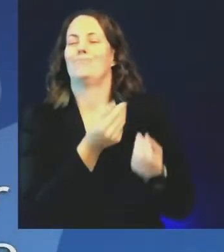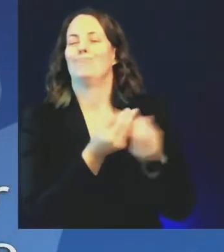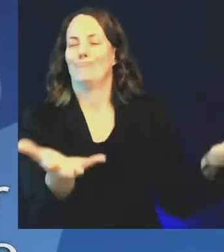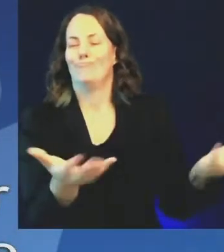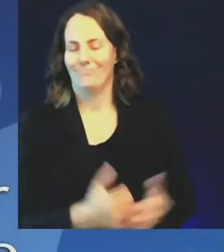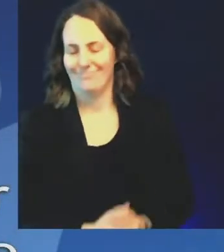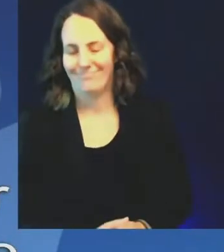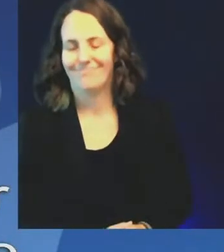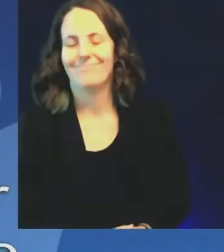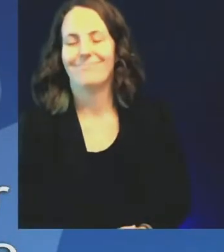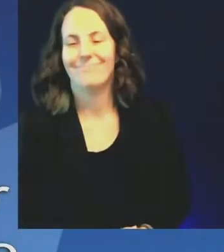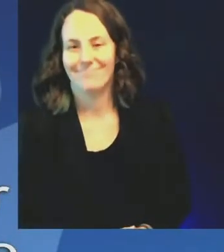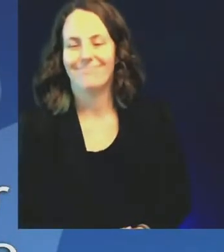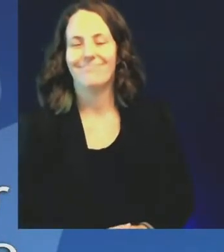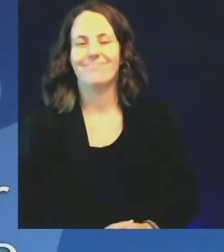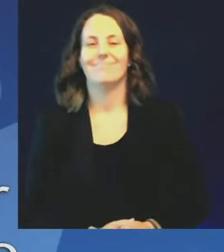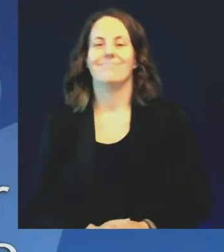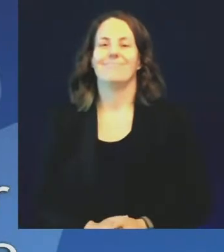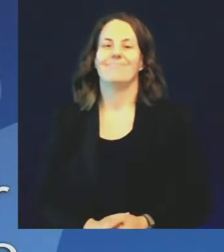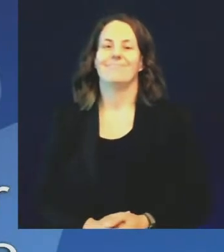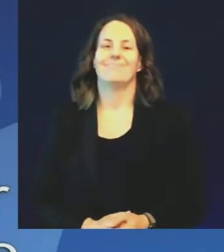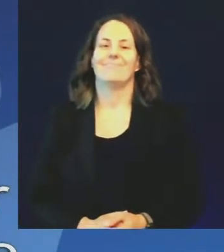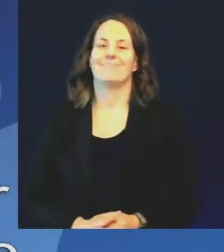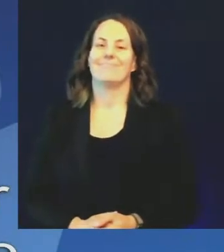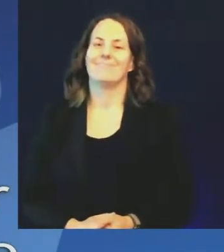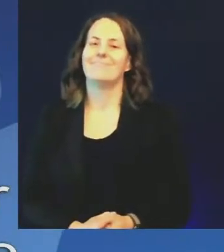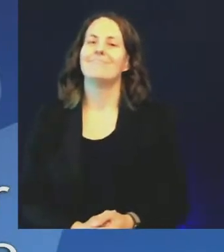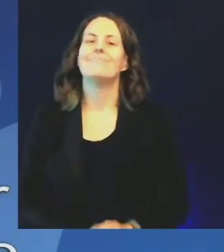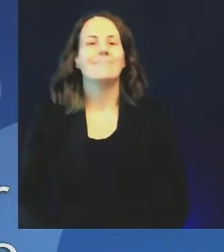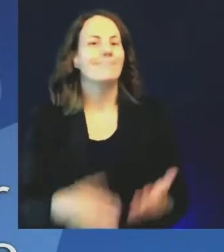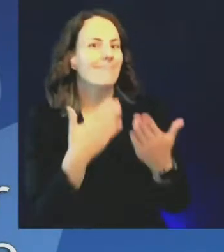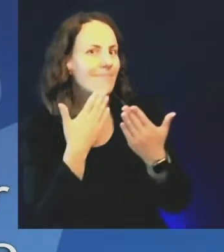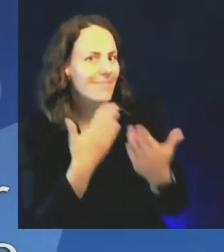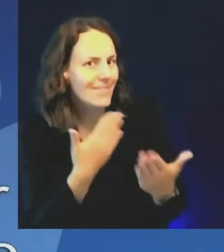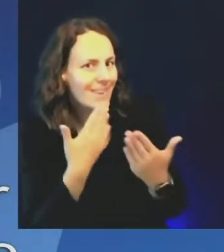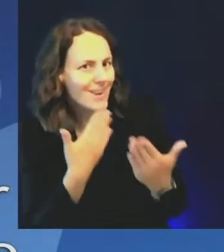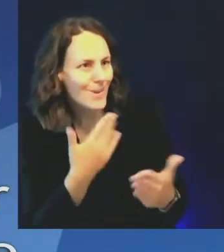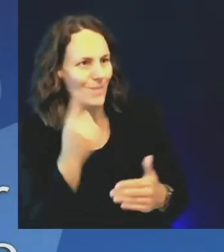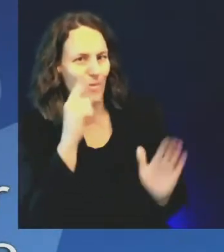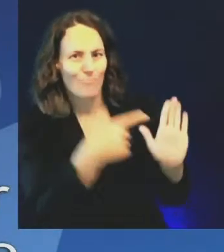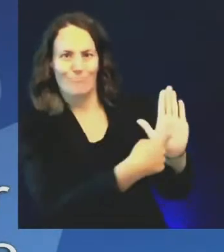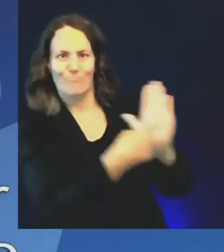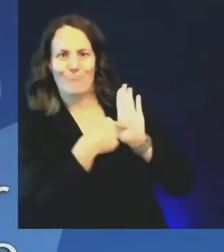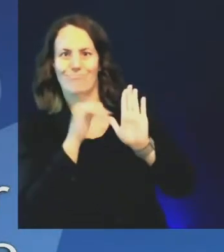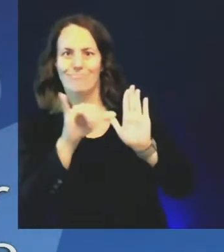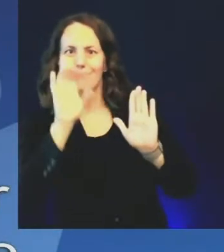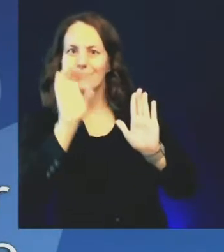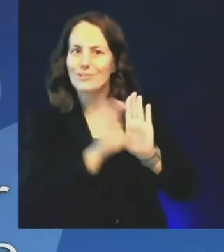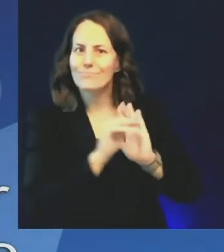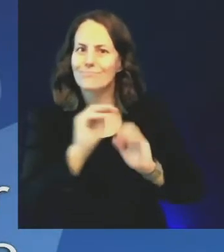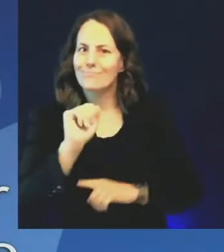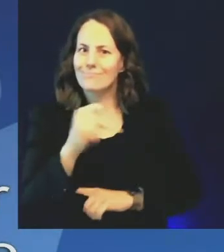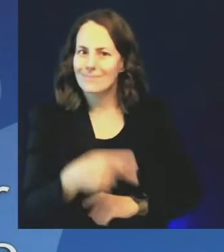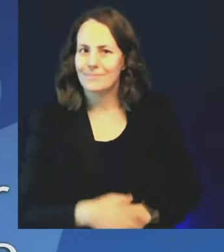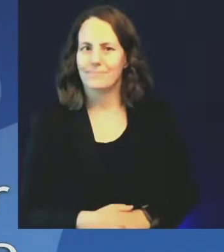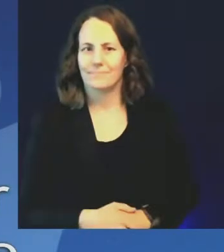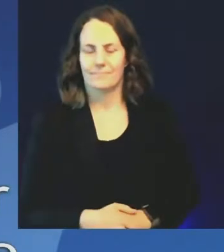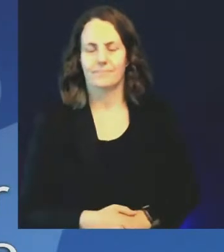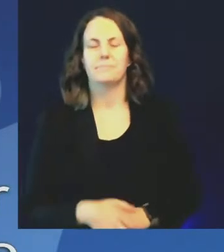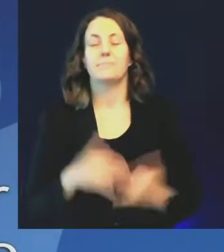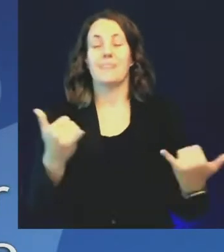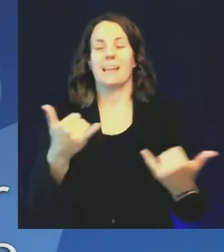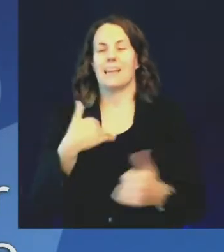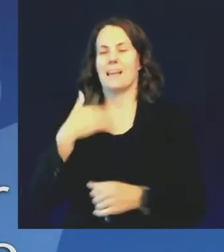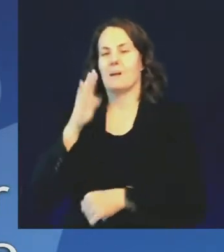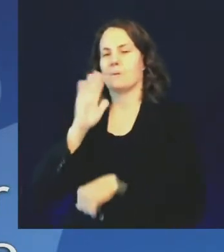for that demonstration. And a reminder, to maintain audio quality, please remain muted until it's time to ask your question. If you're able to do